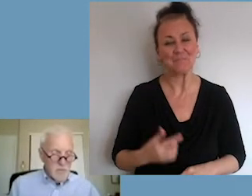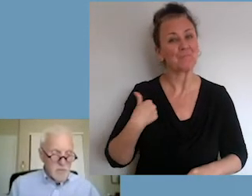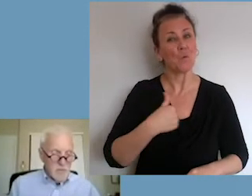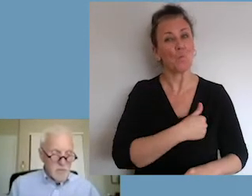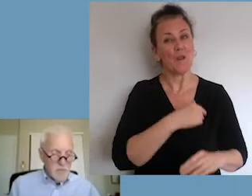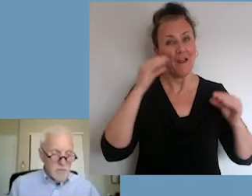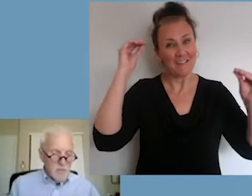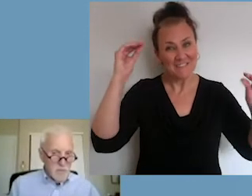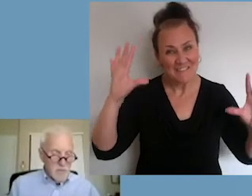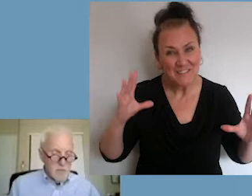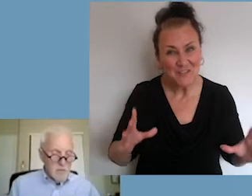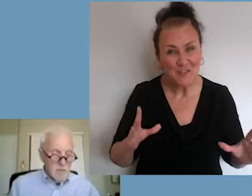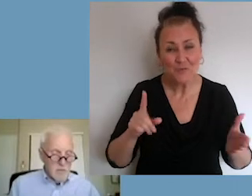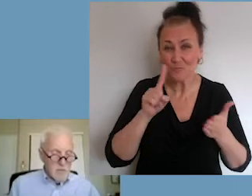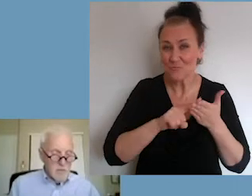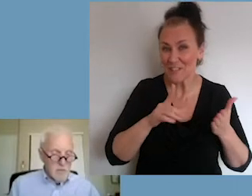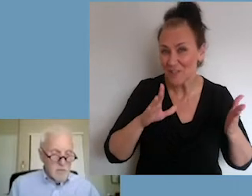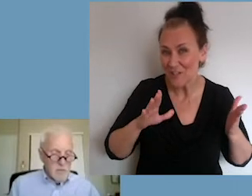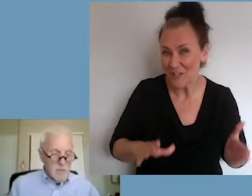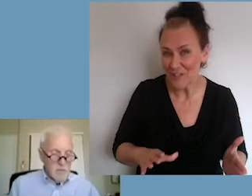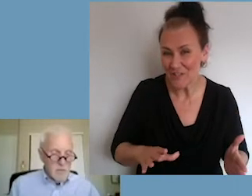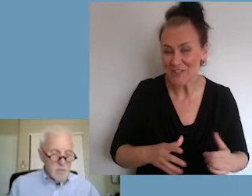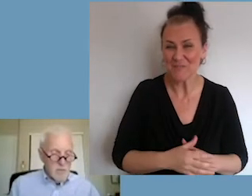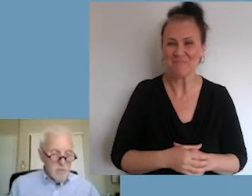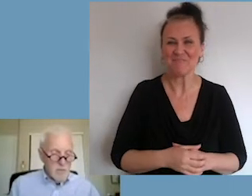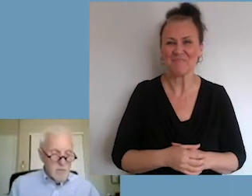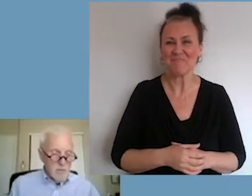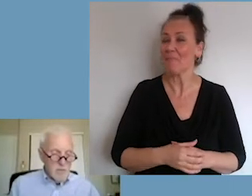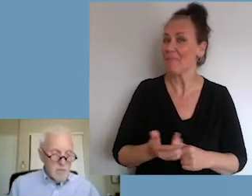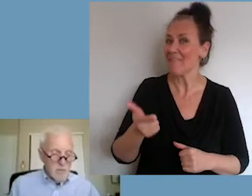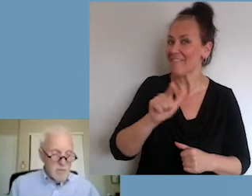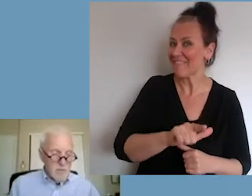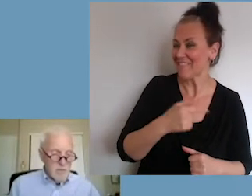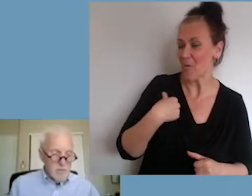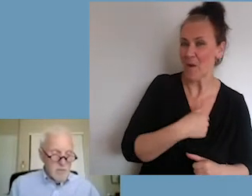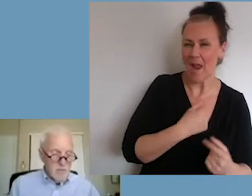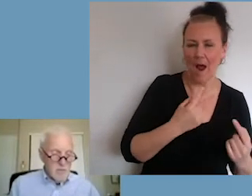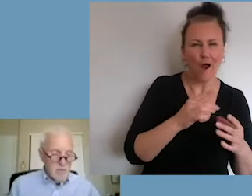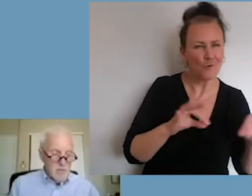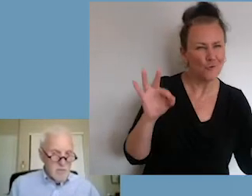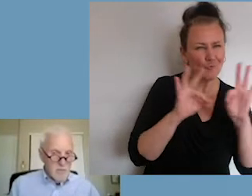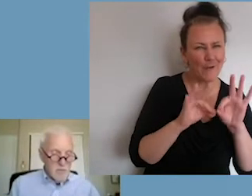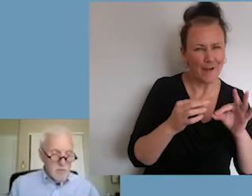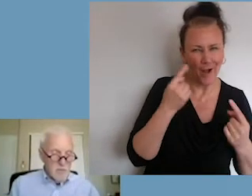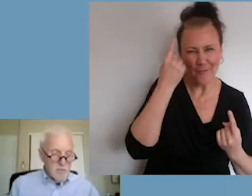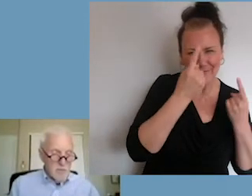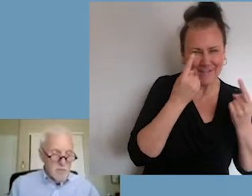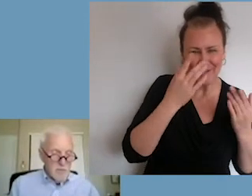We are educators and researchers. We